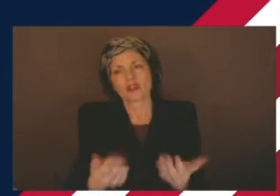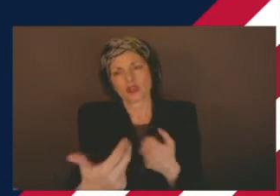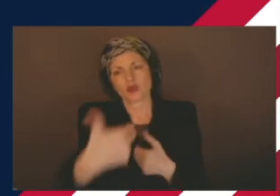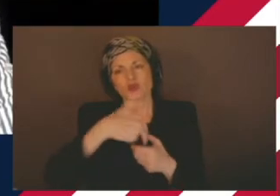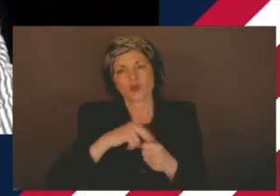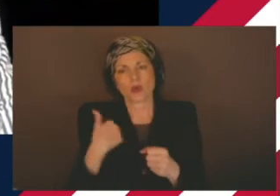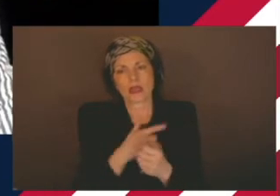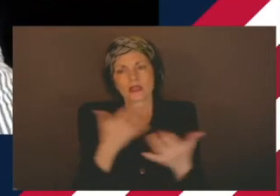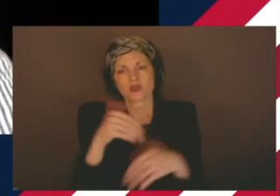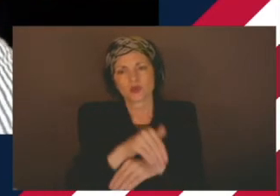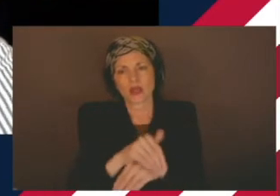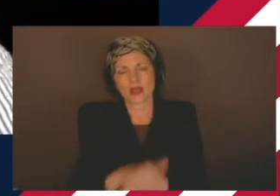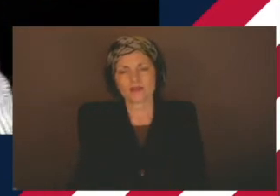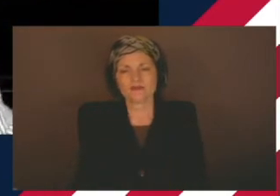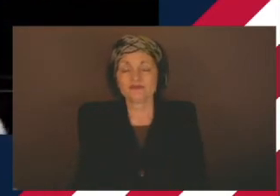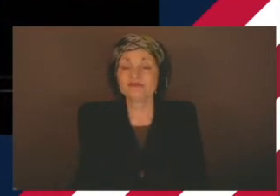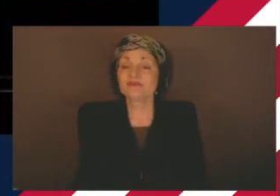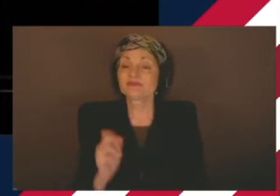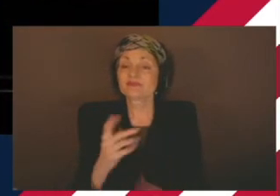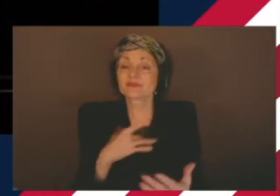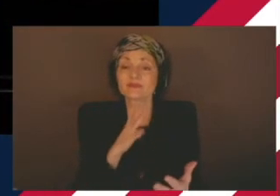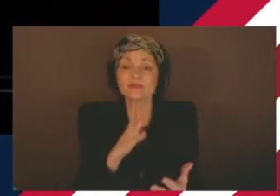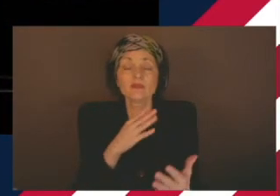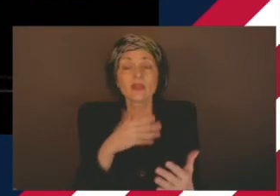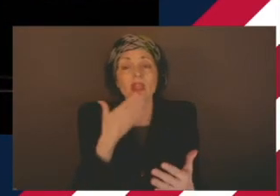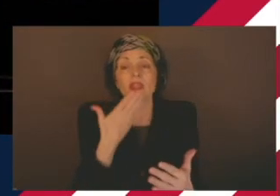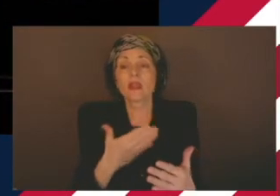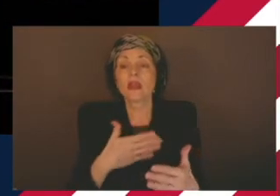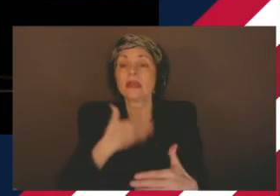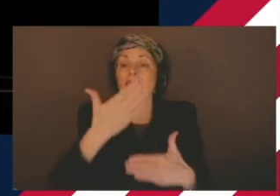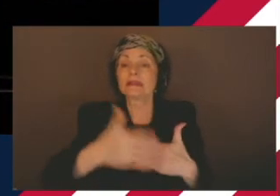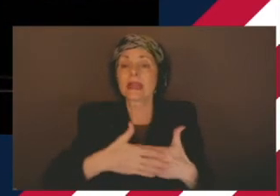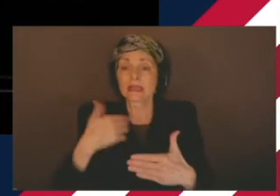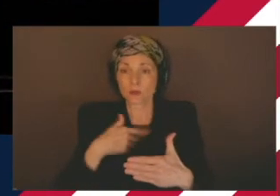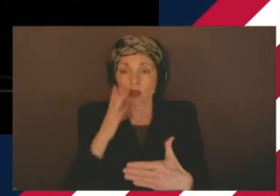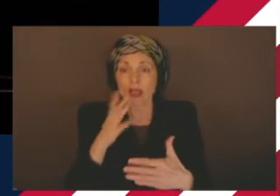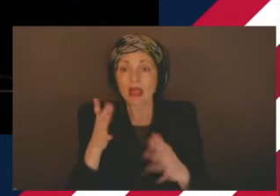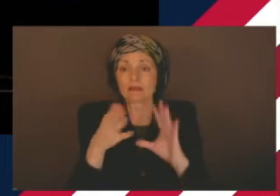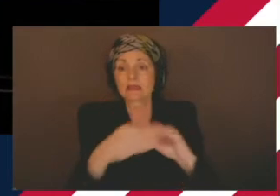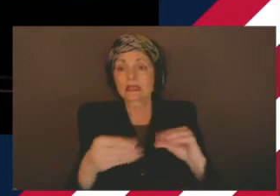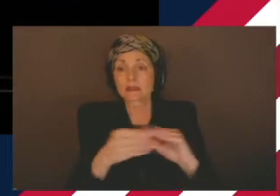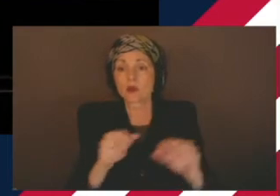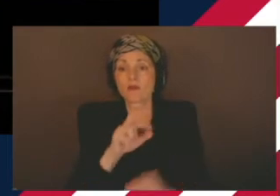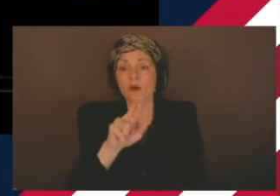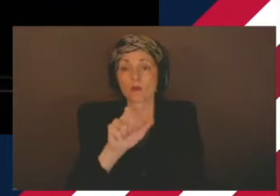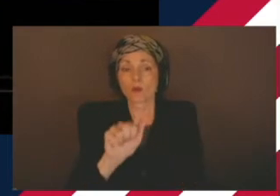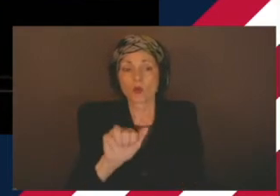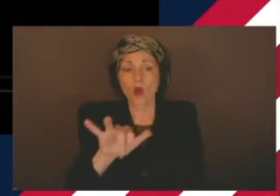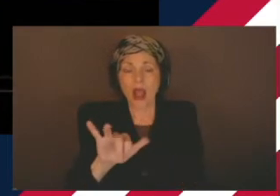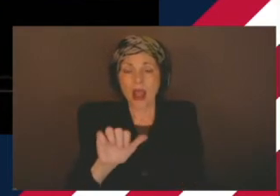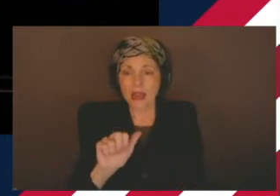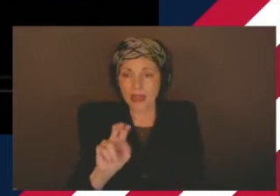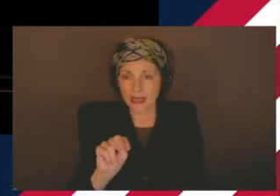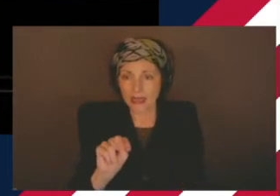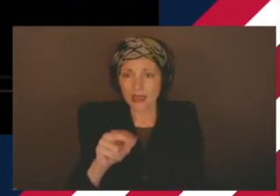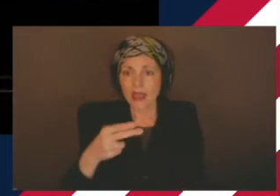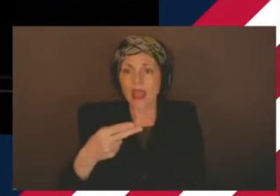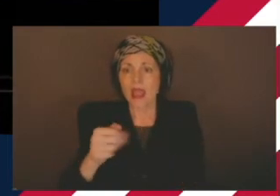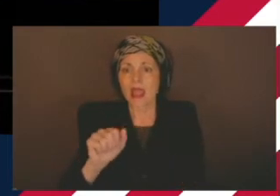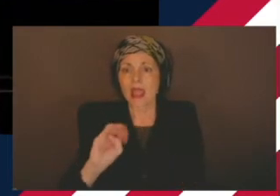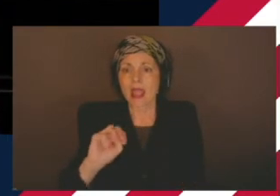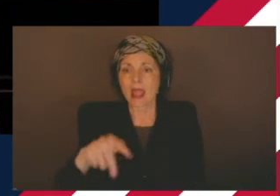Next, we will have testimony from Ryan Hampton. He is an author and an advocate for addiction